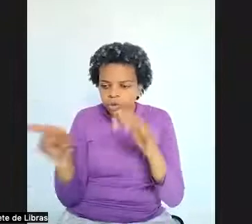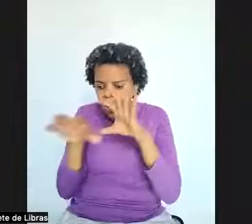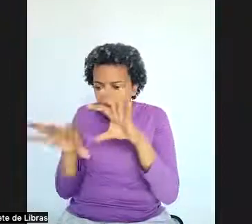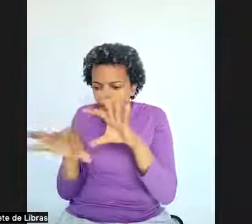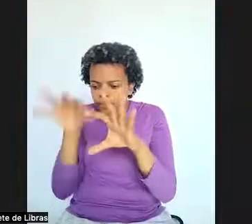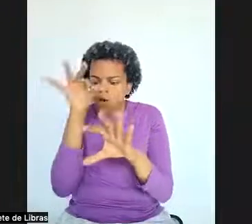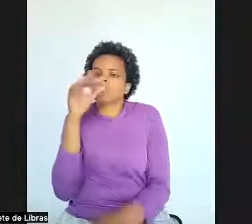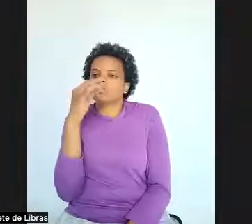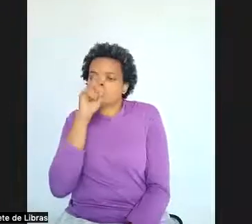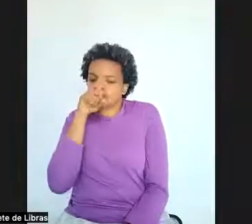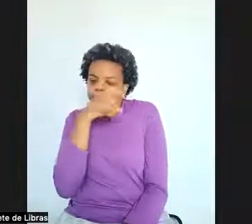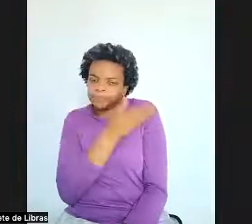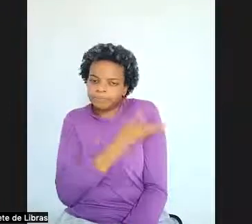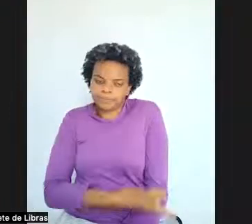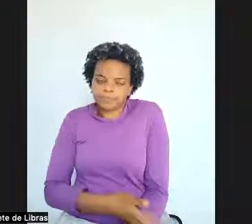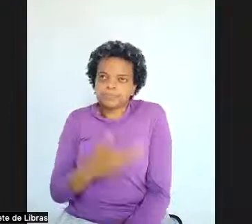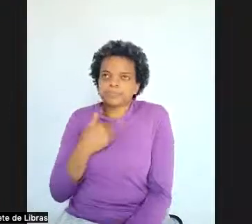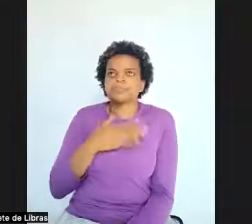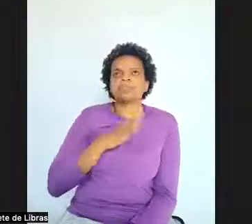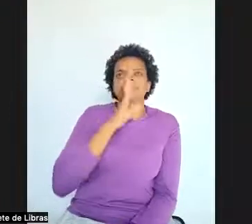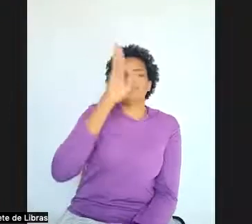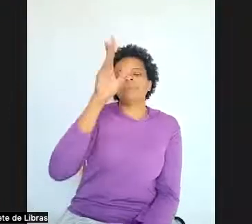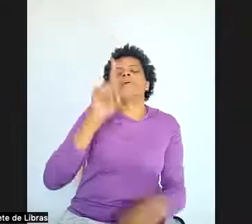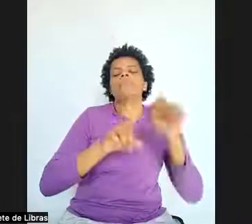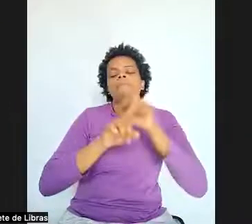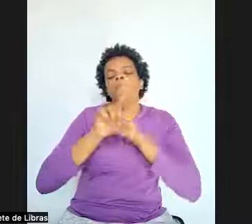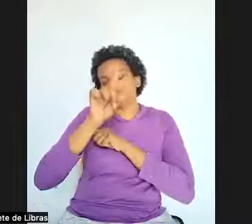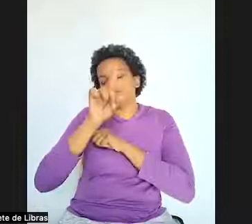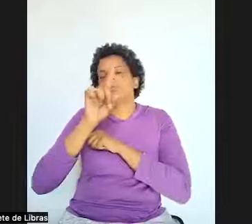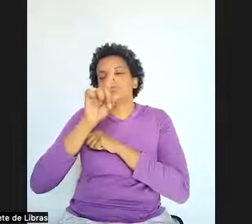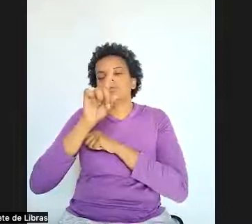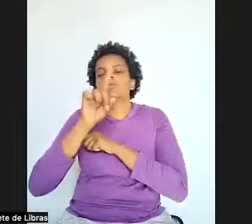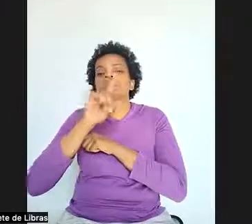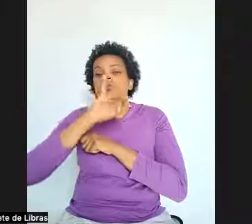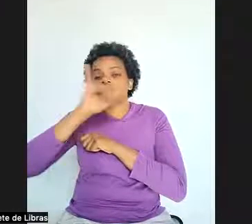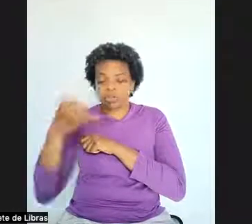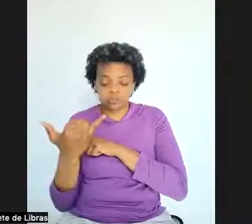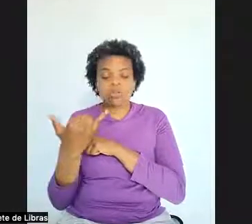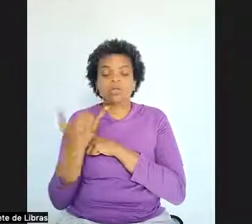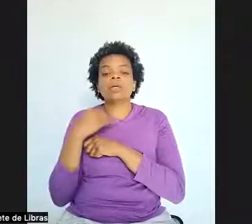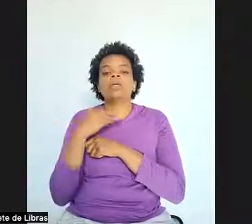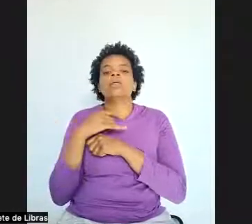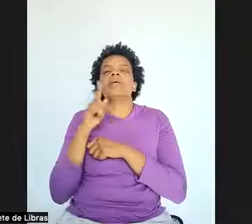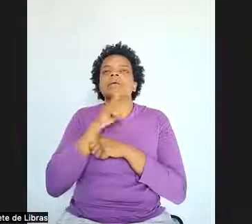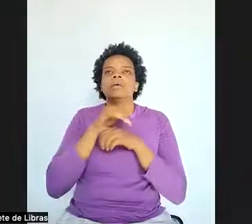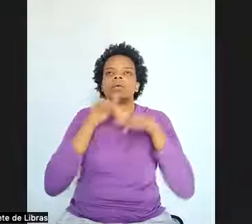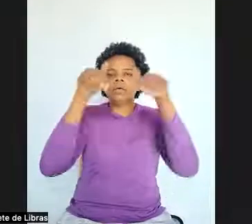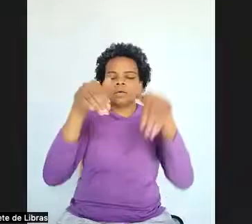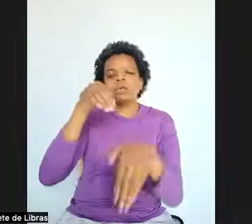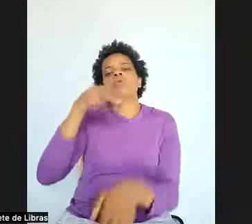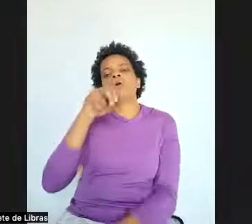Now, person working from the international collection of the NEI